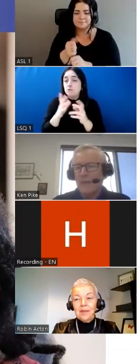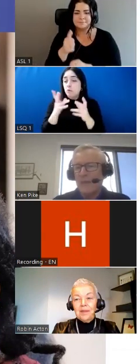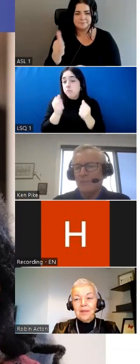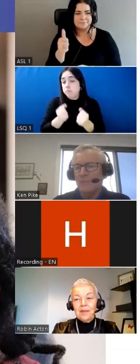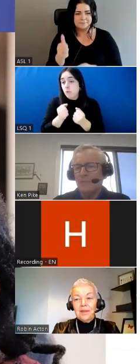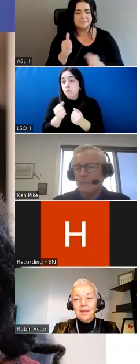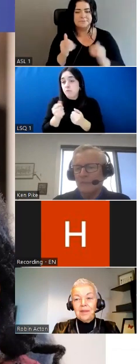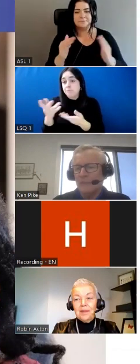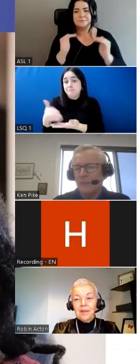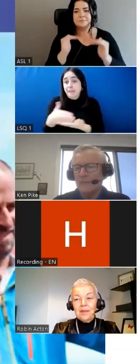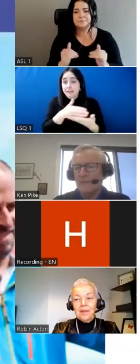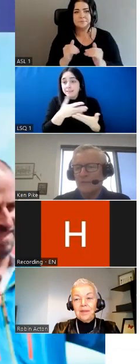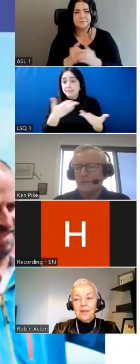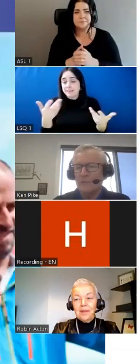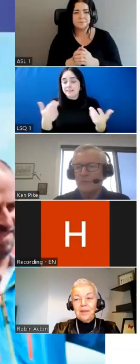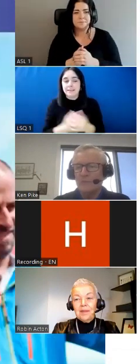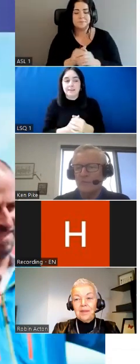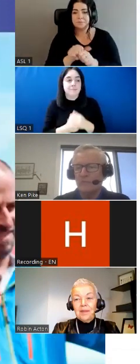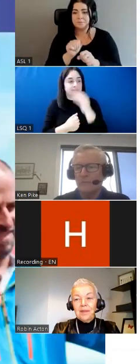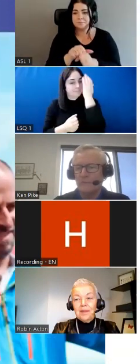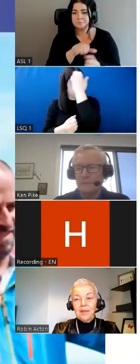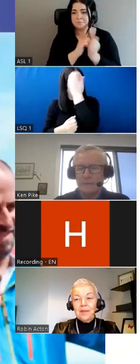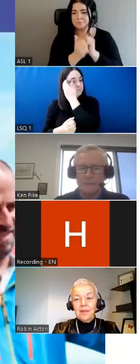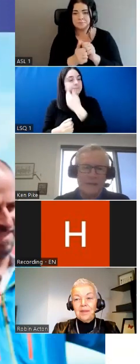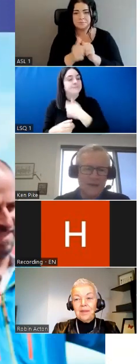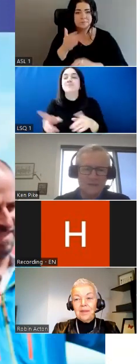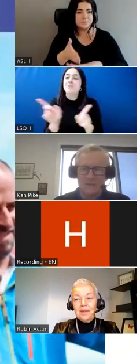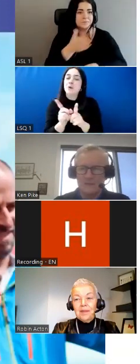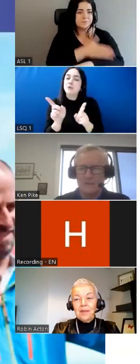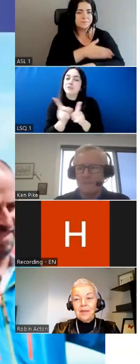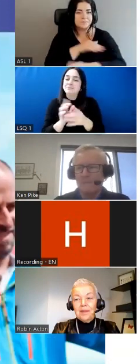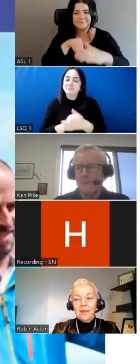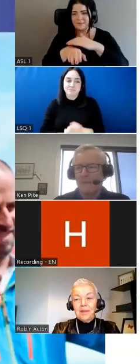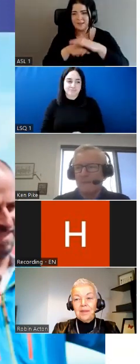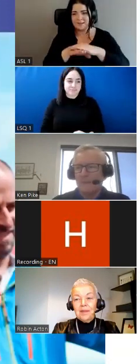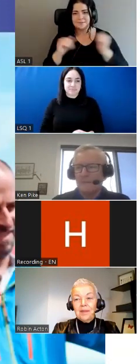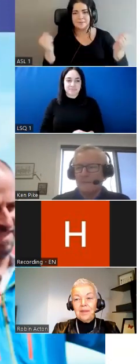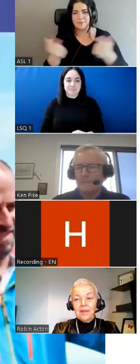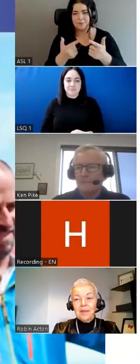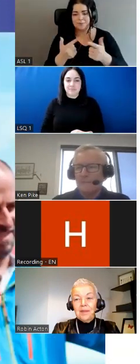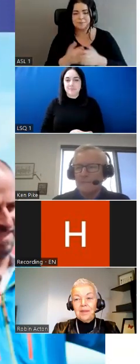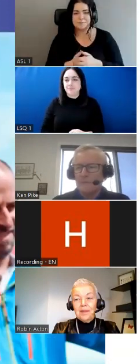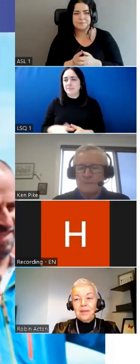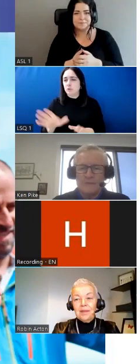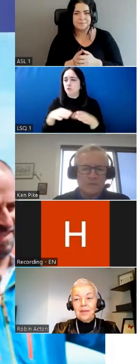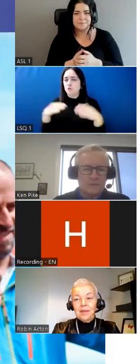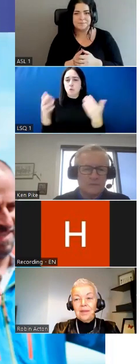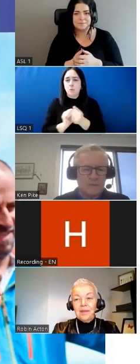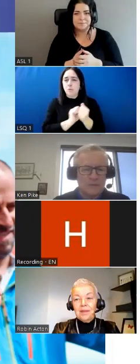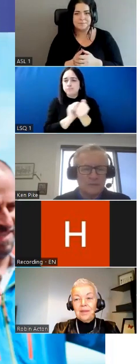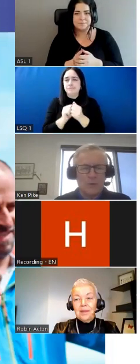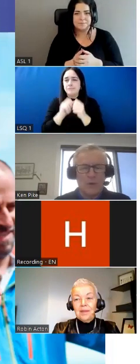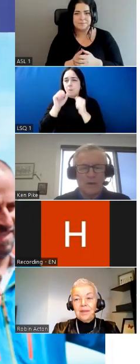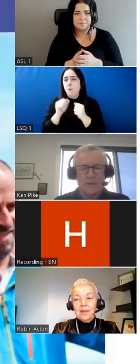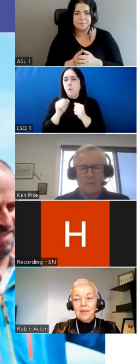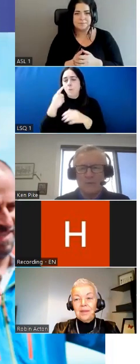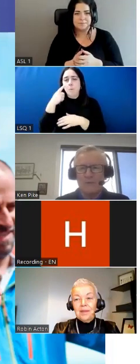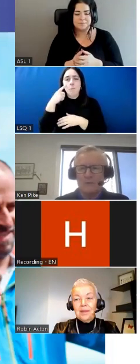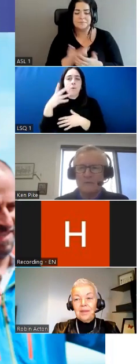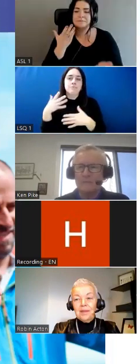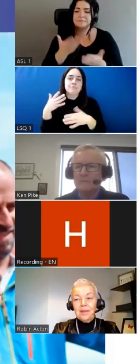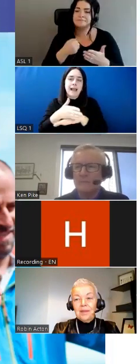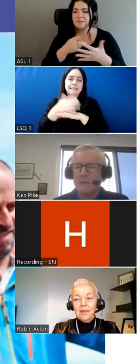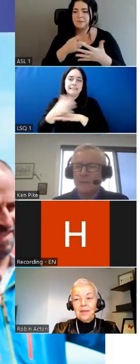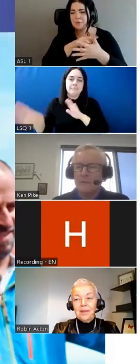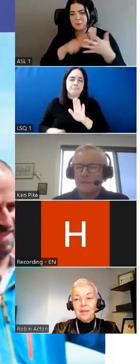Next, you can help work together to improve access. This could require a number